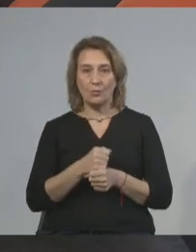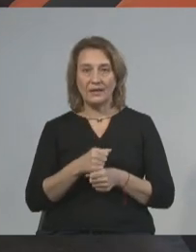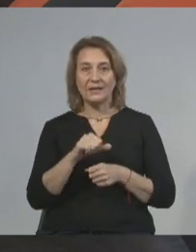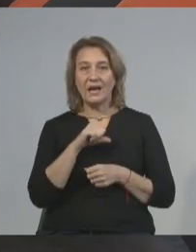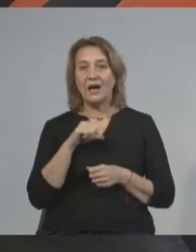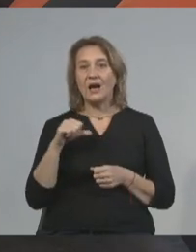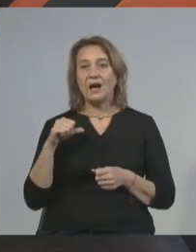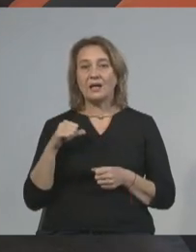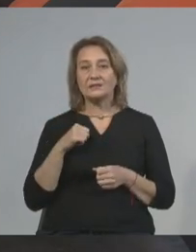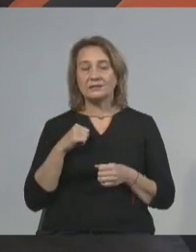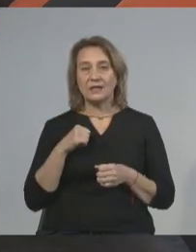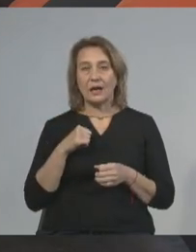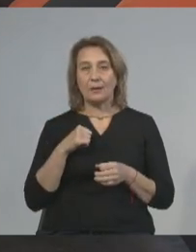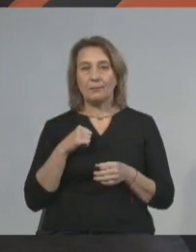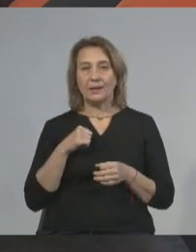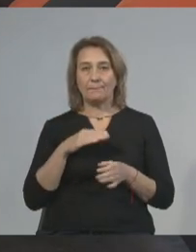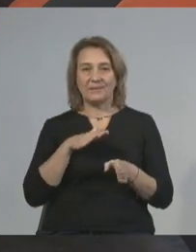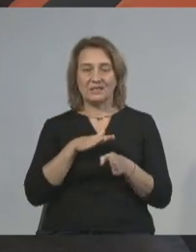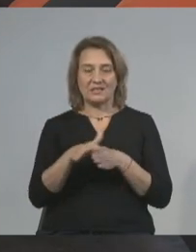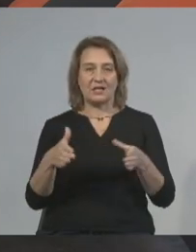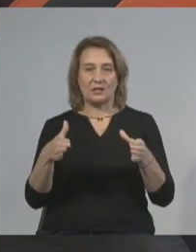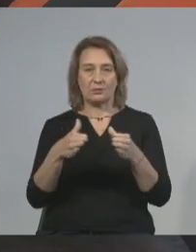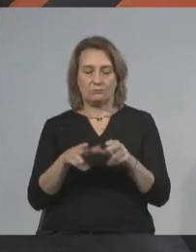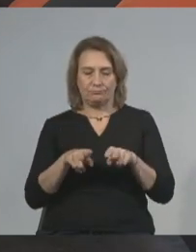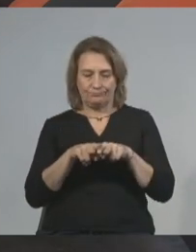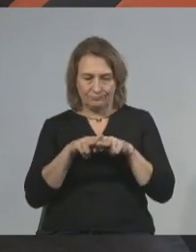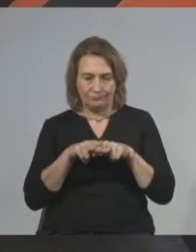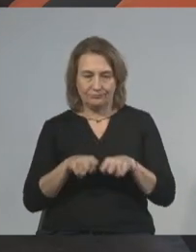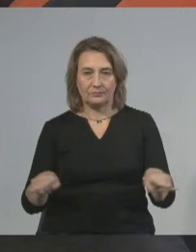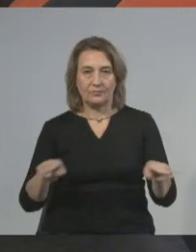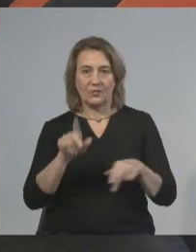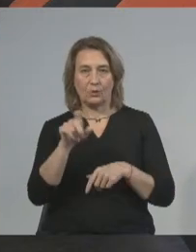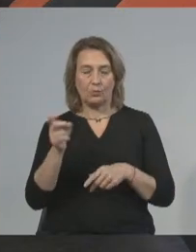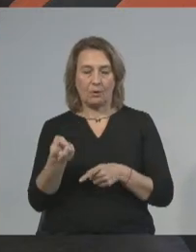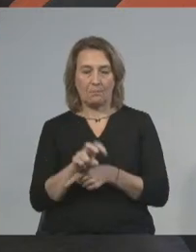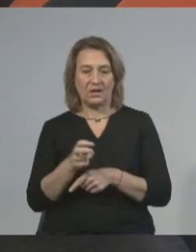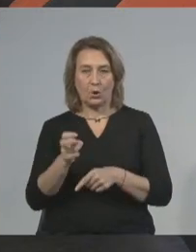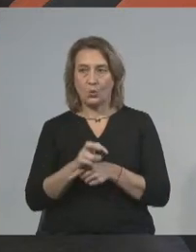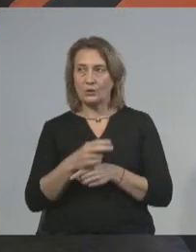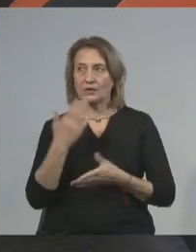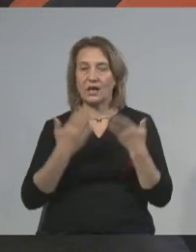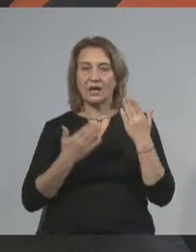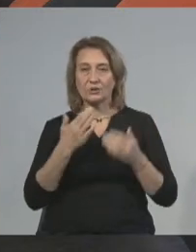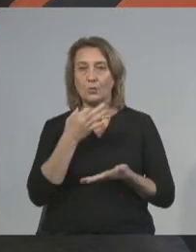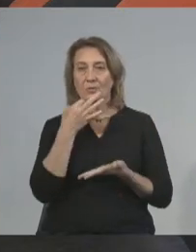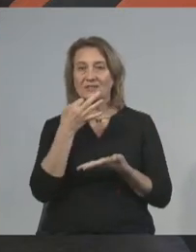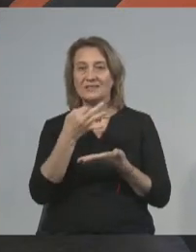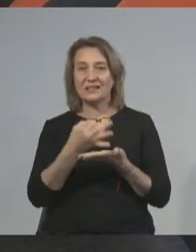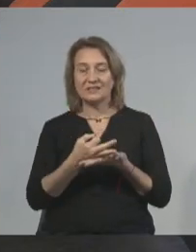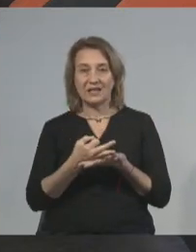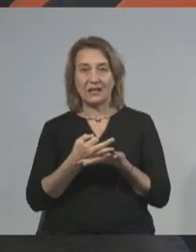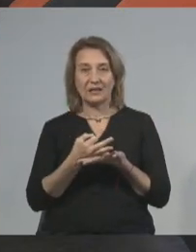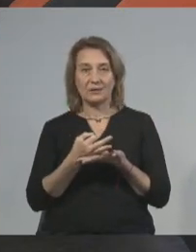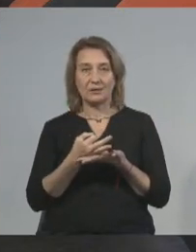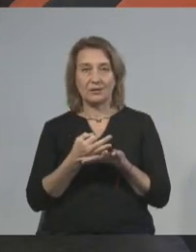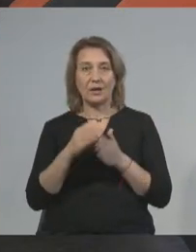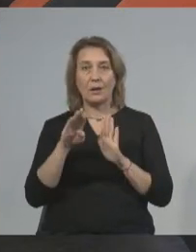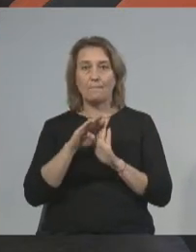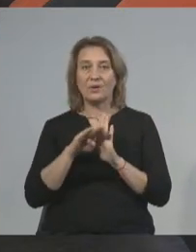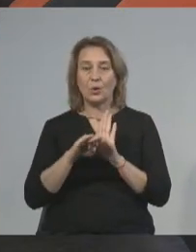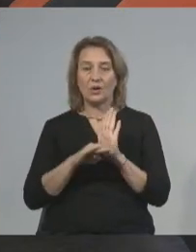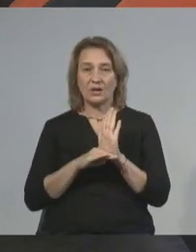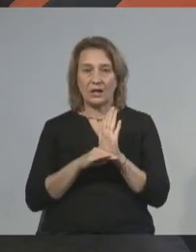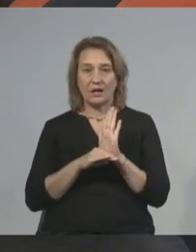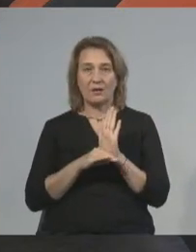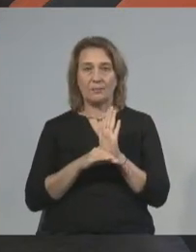groups for example journalists it seems to me that these groups are the same and even people are the same but what